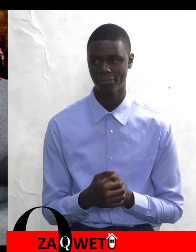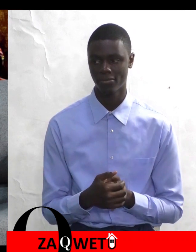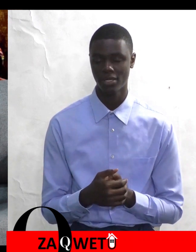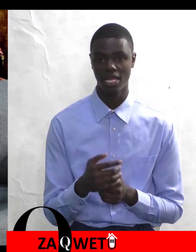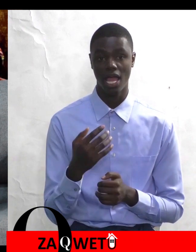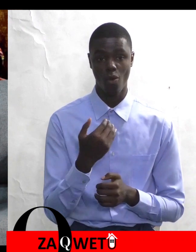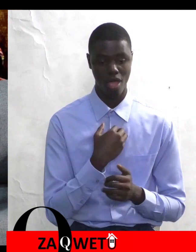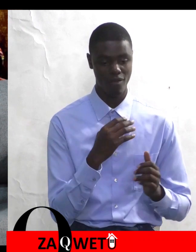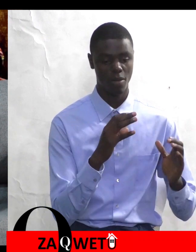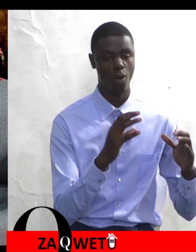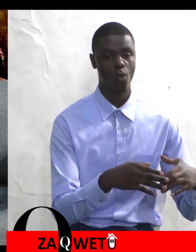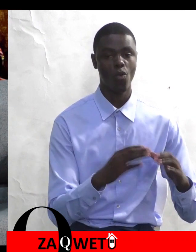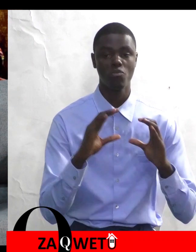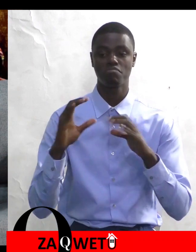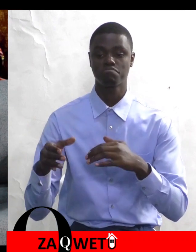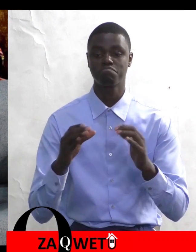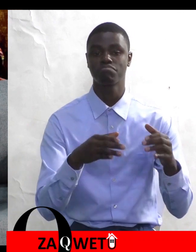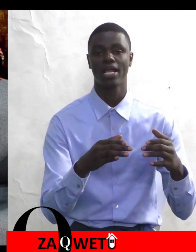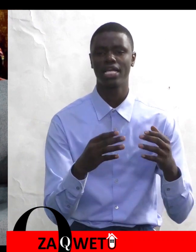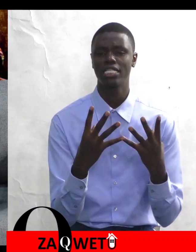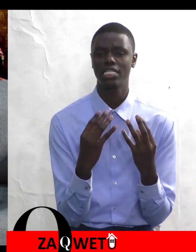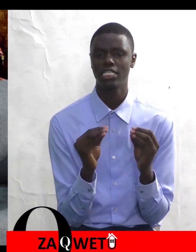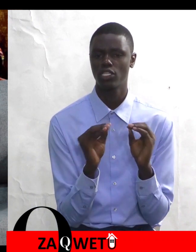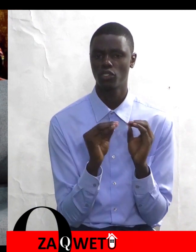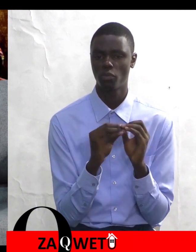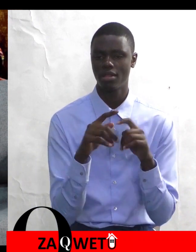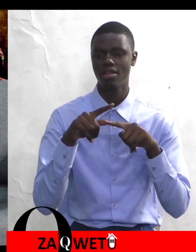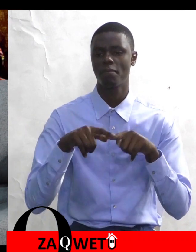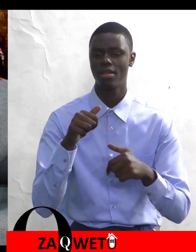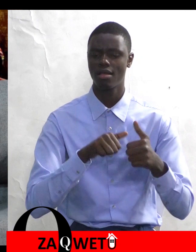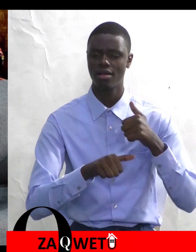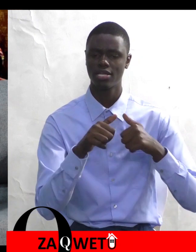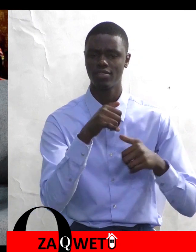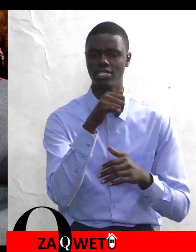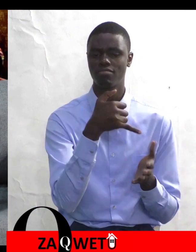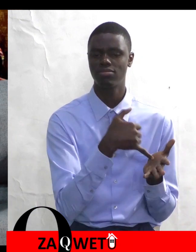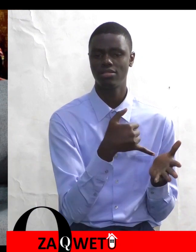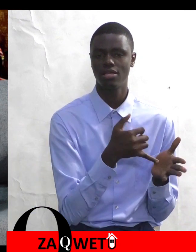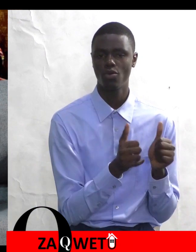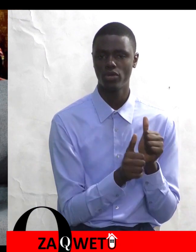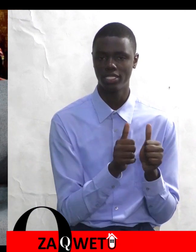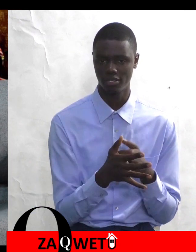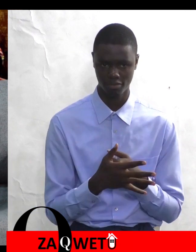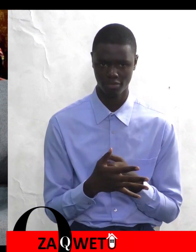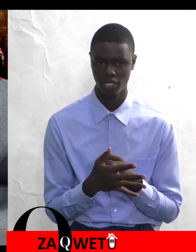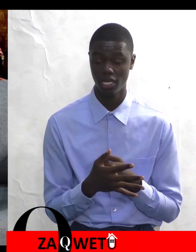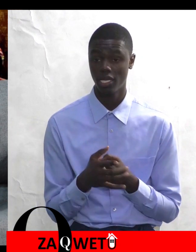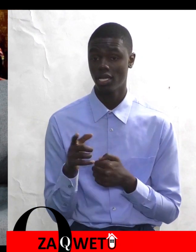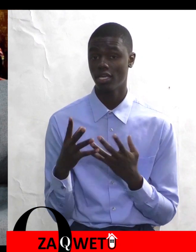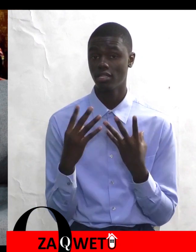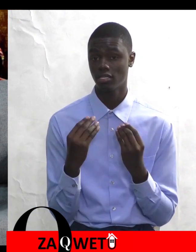nao. So, since tumezi group hivo, it's easy to meet depending na which activity are you